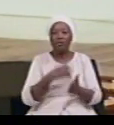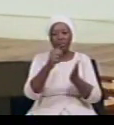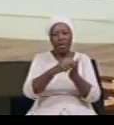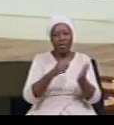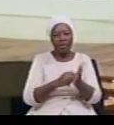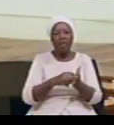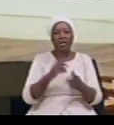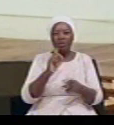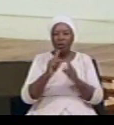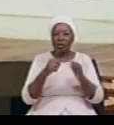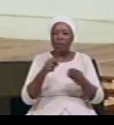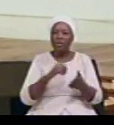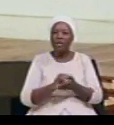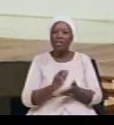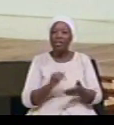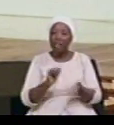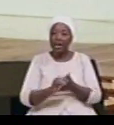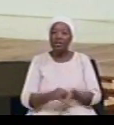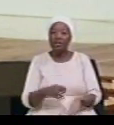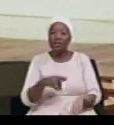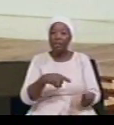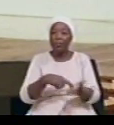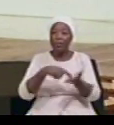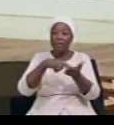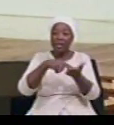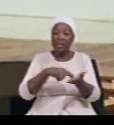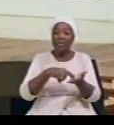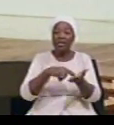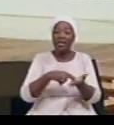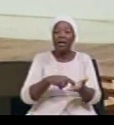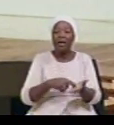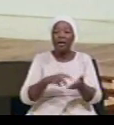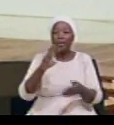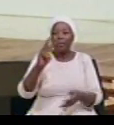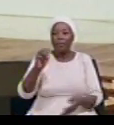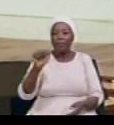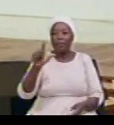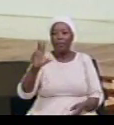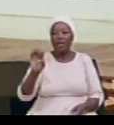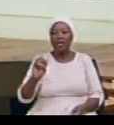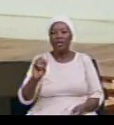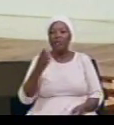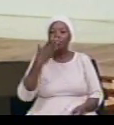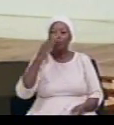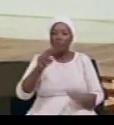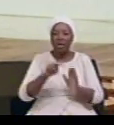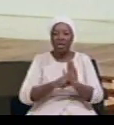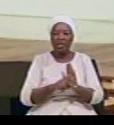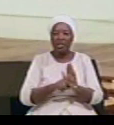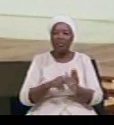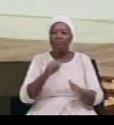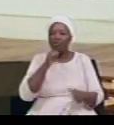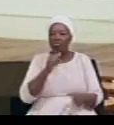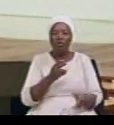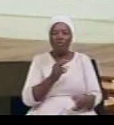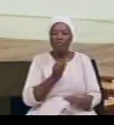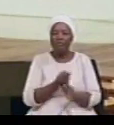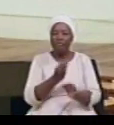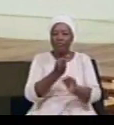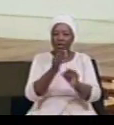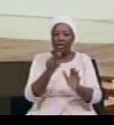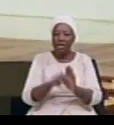malice, wickedness, insincerity, hypocrisy, and a life of